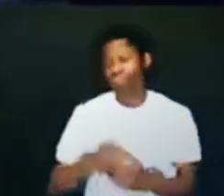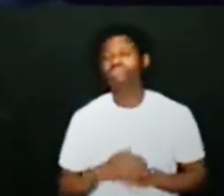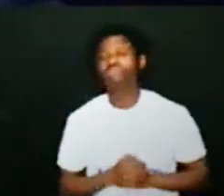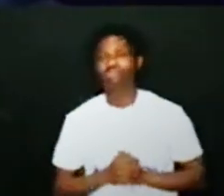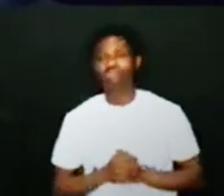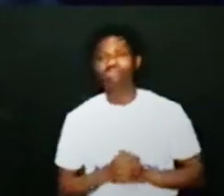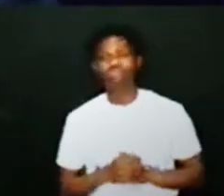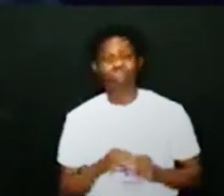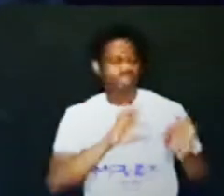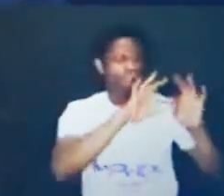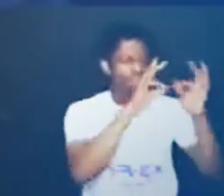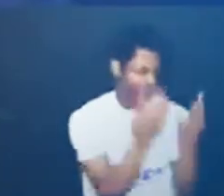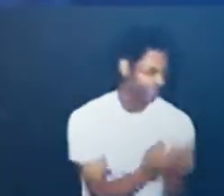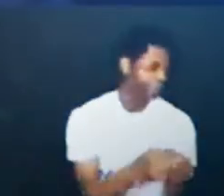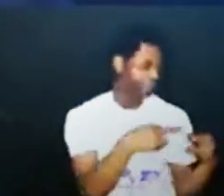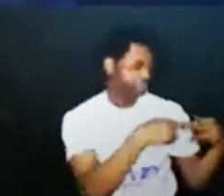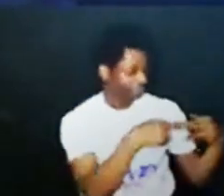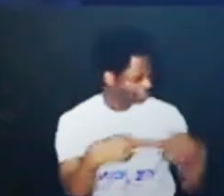Family